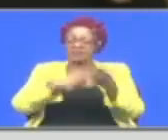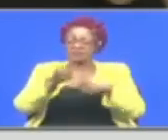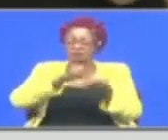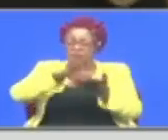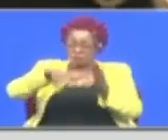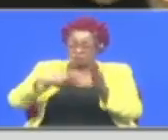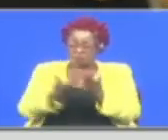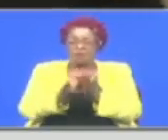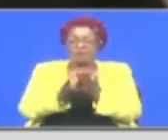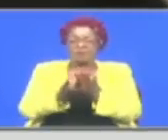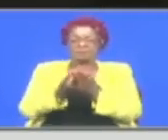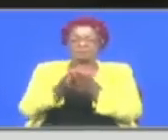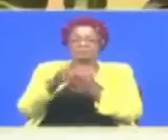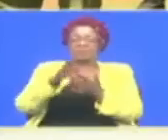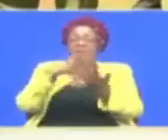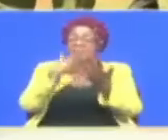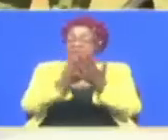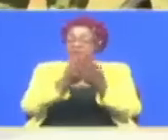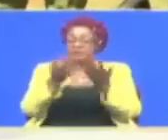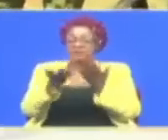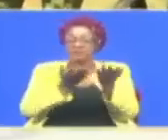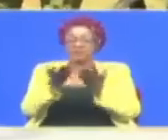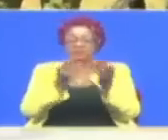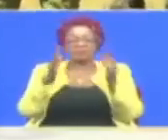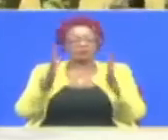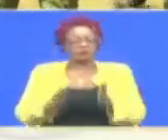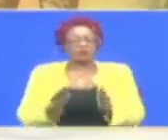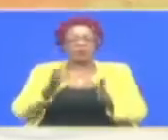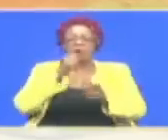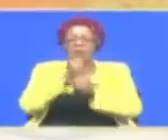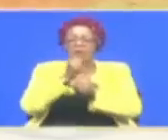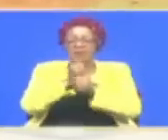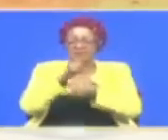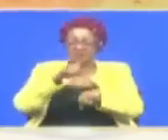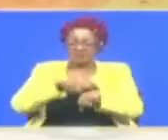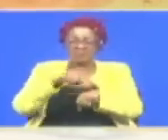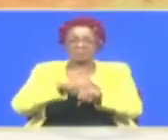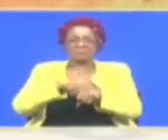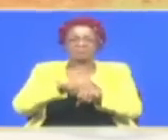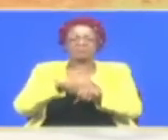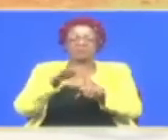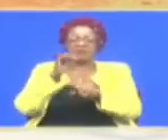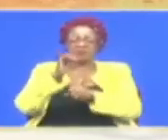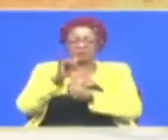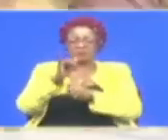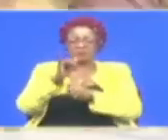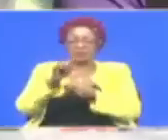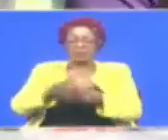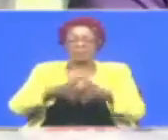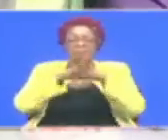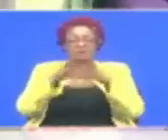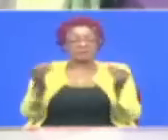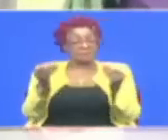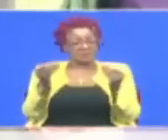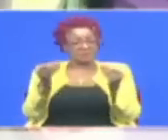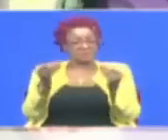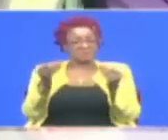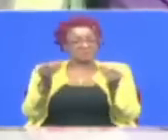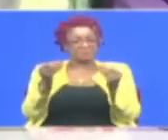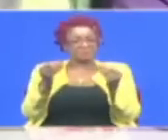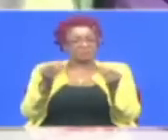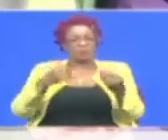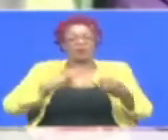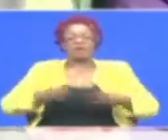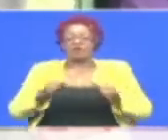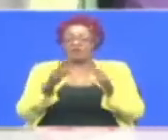Kenya prison service personnel who were on duty when the rearrested fugitives broke out. And we have